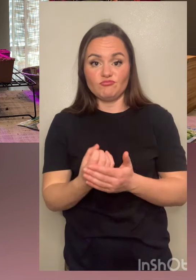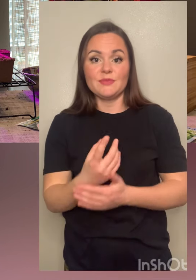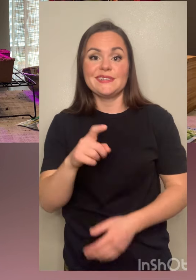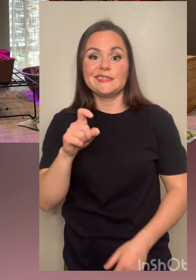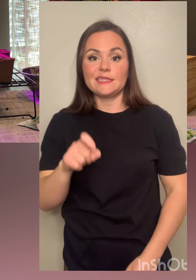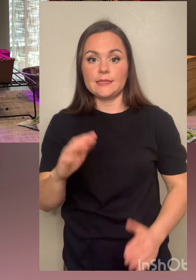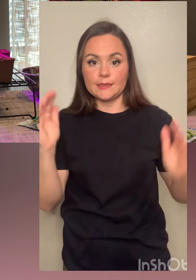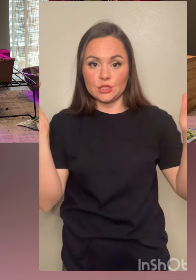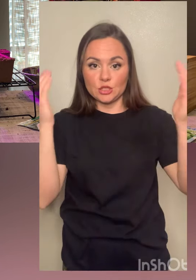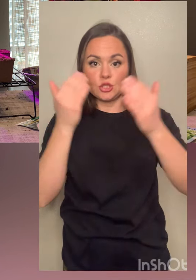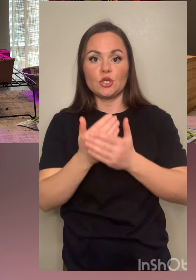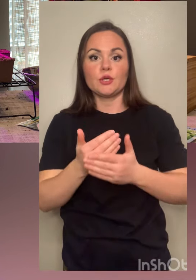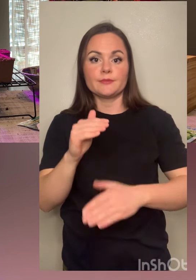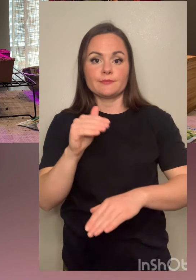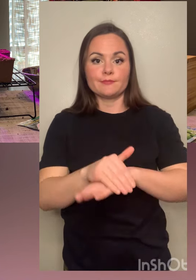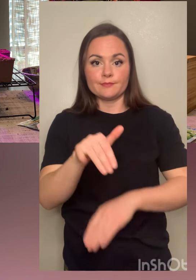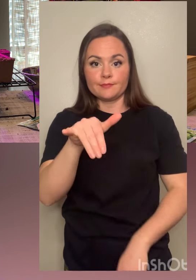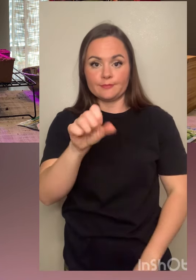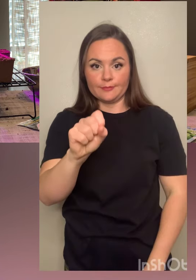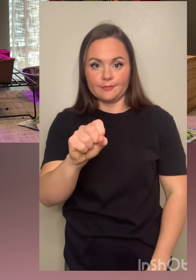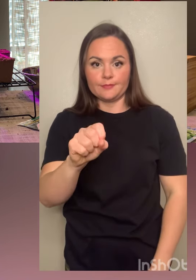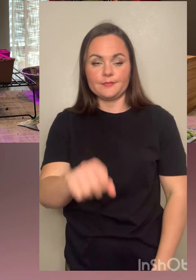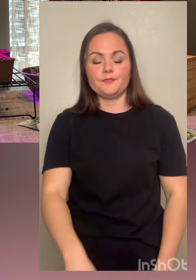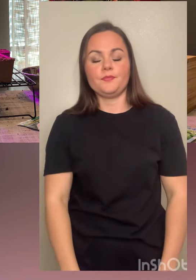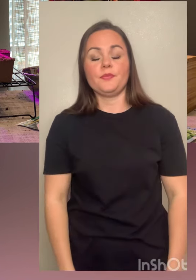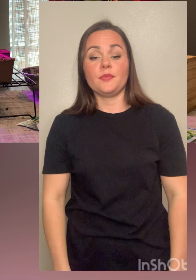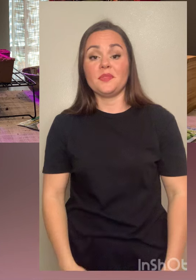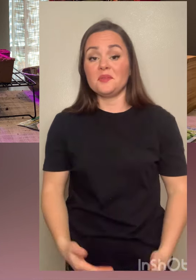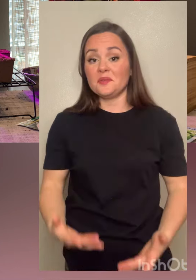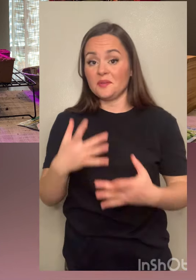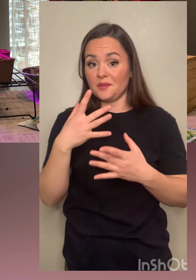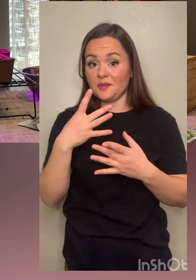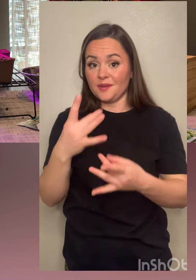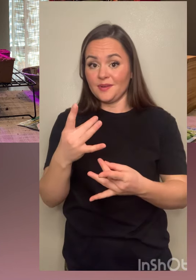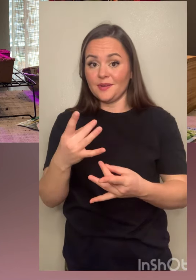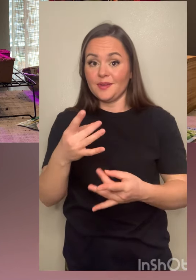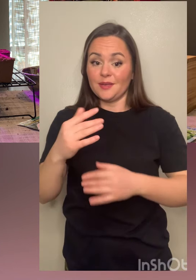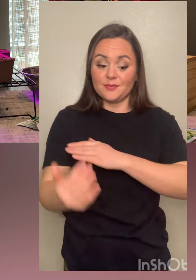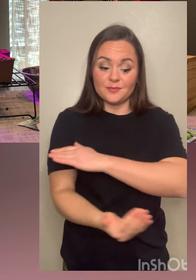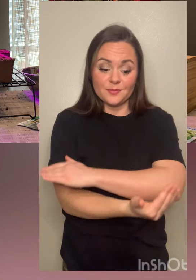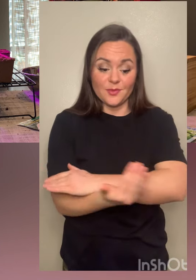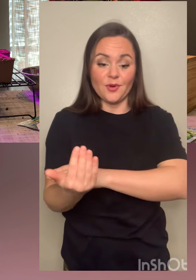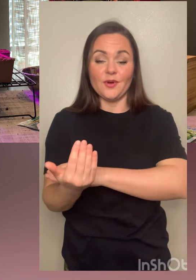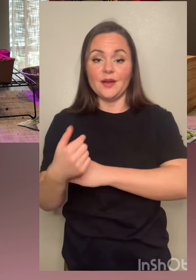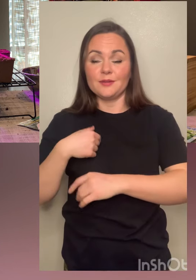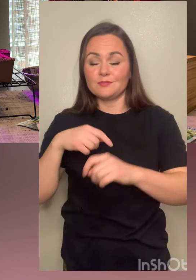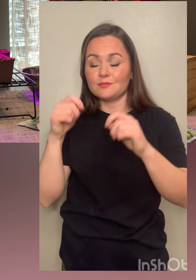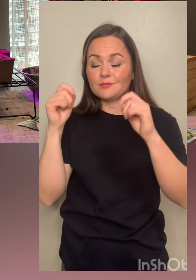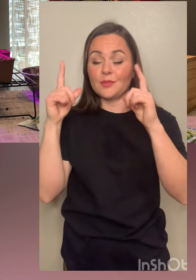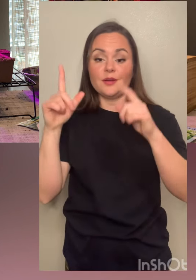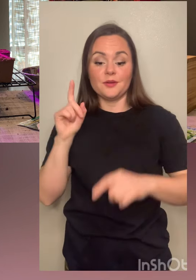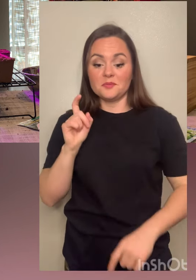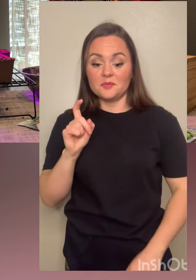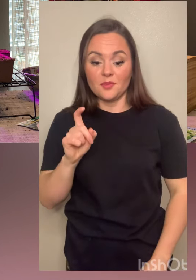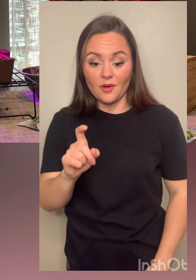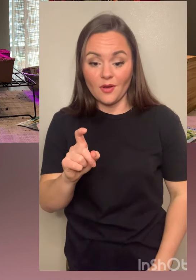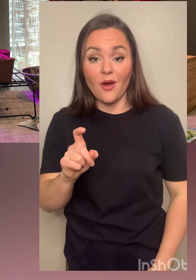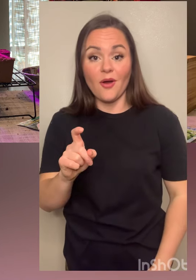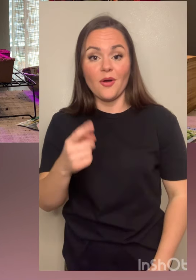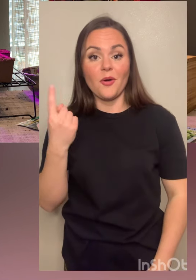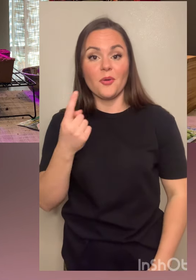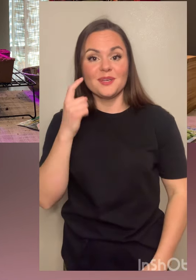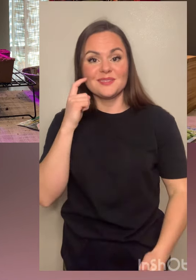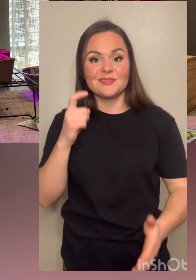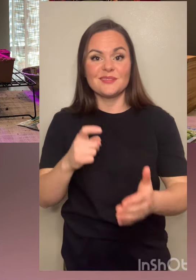always notice a lot of growth in the morning after my plants have had time to rest. If you're like me and you want a ton